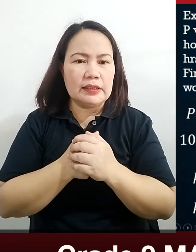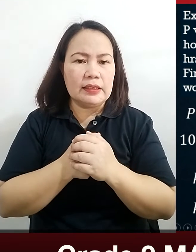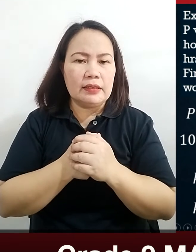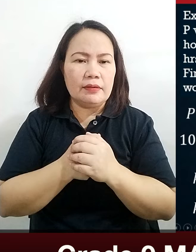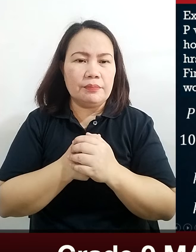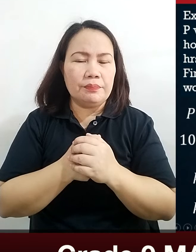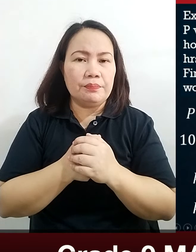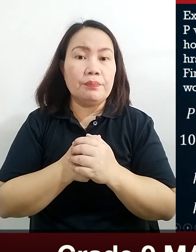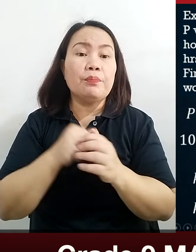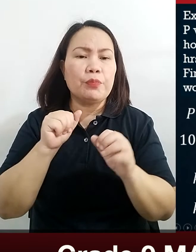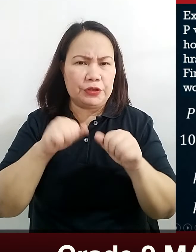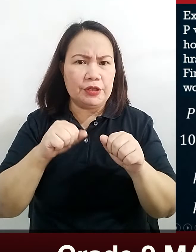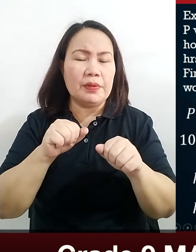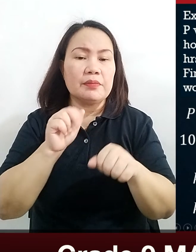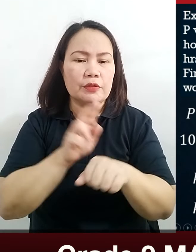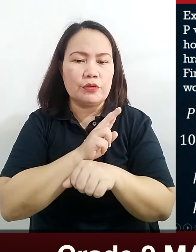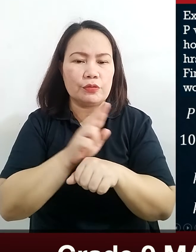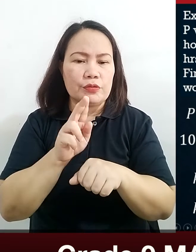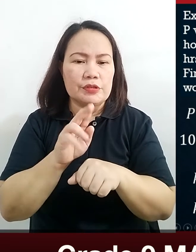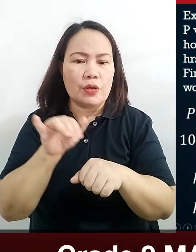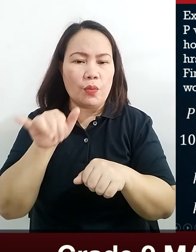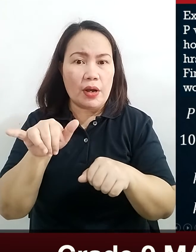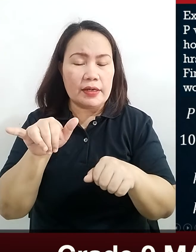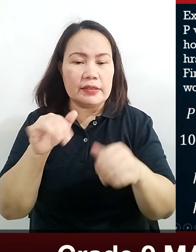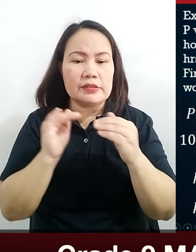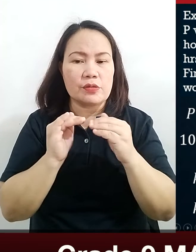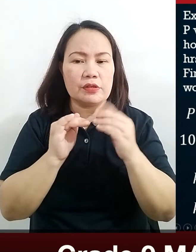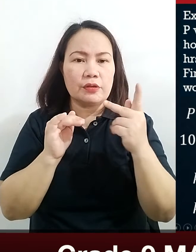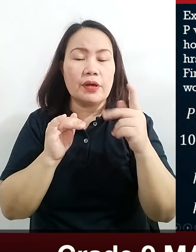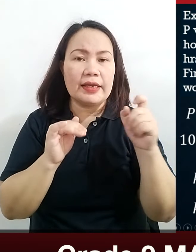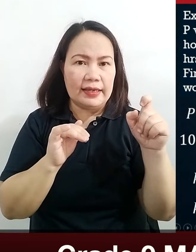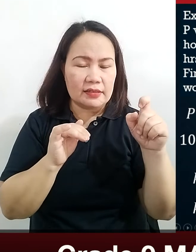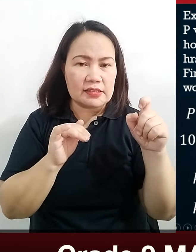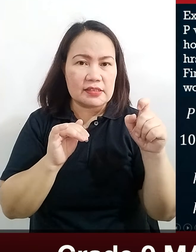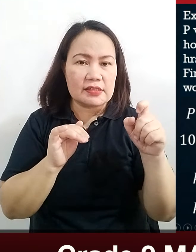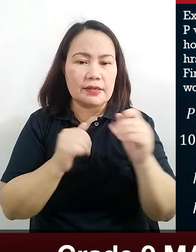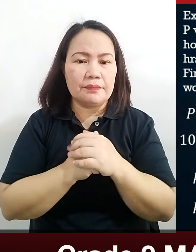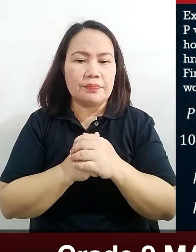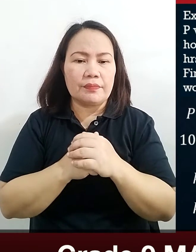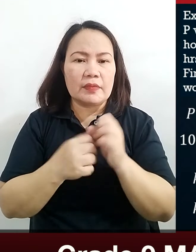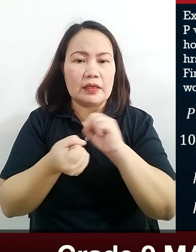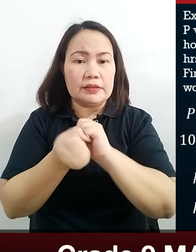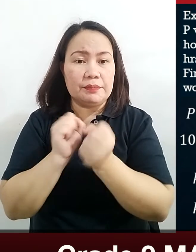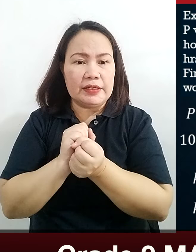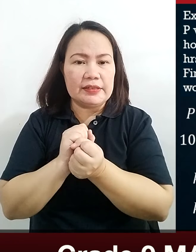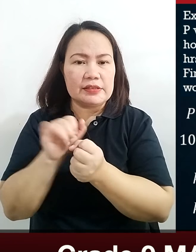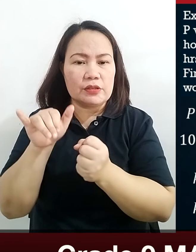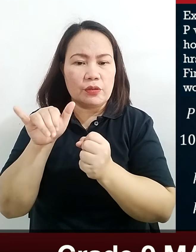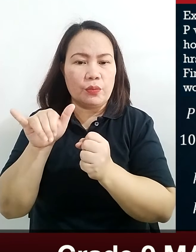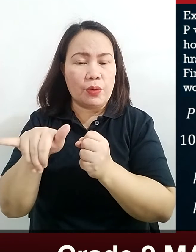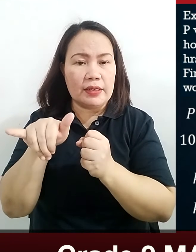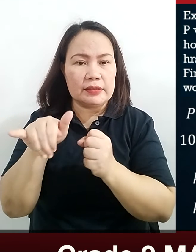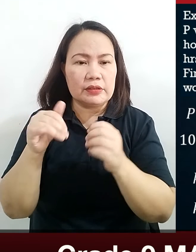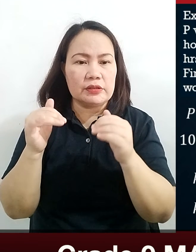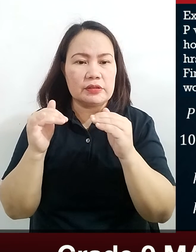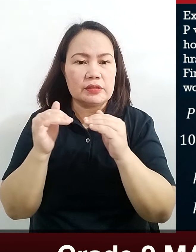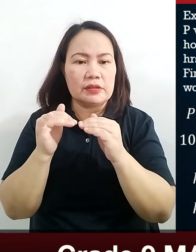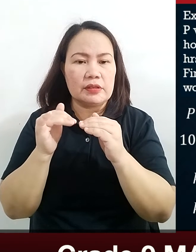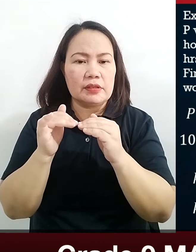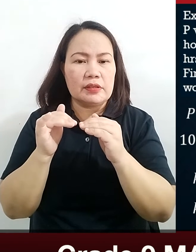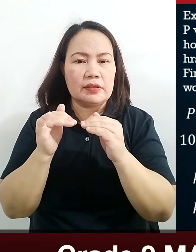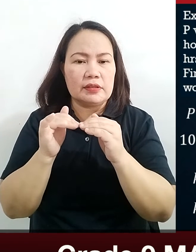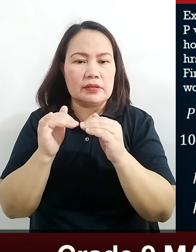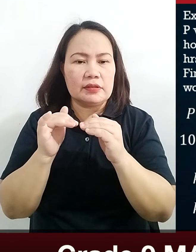so pwedeng gamitin nyo yung y is equal to kx dito. And after that, replace y with